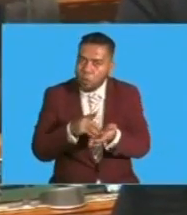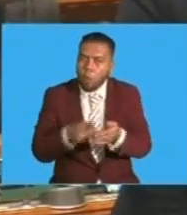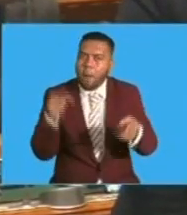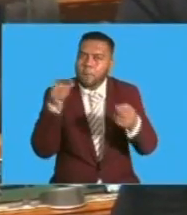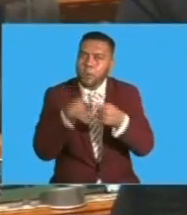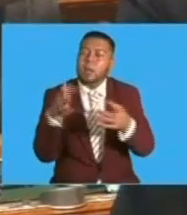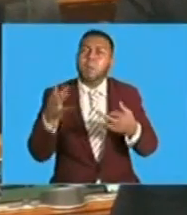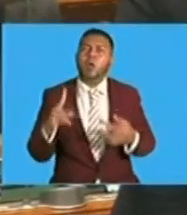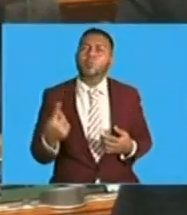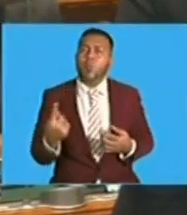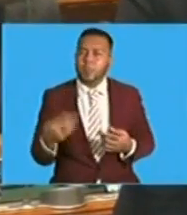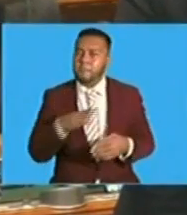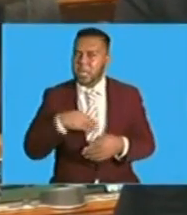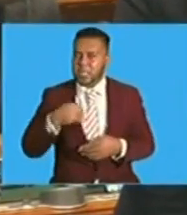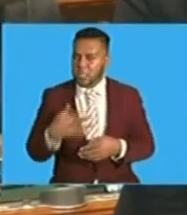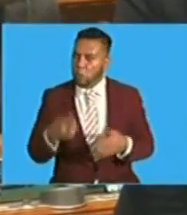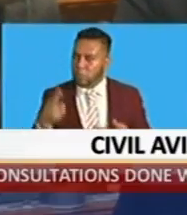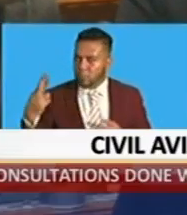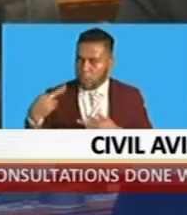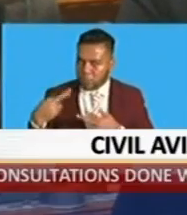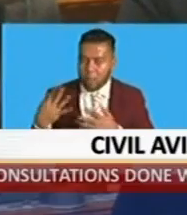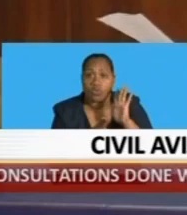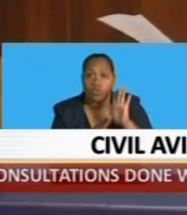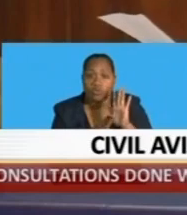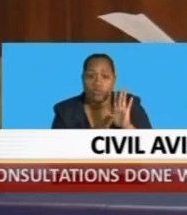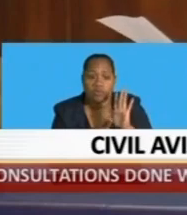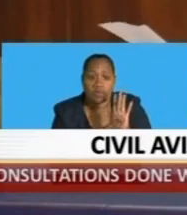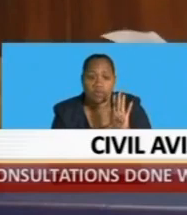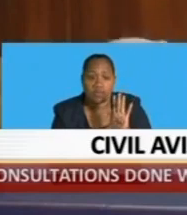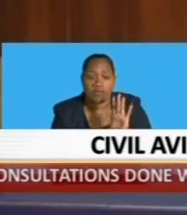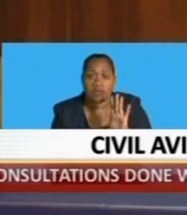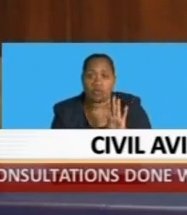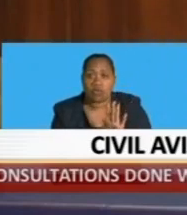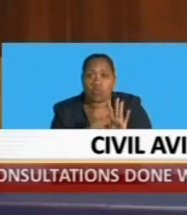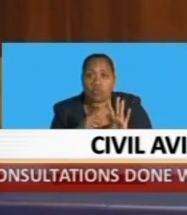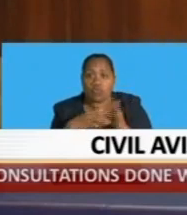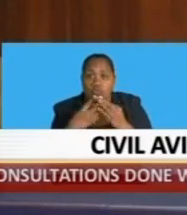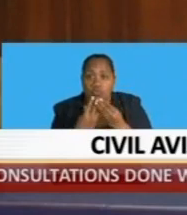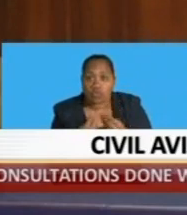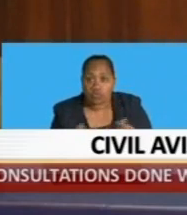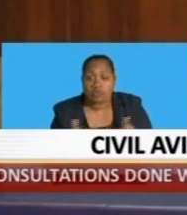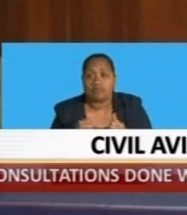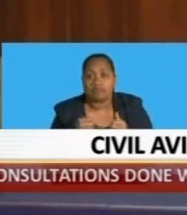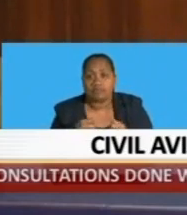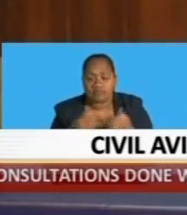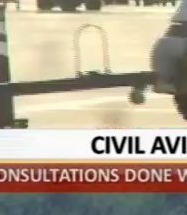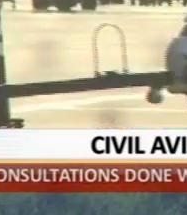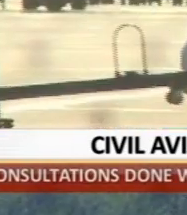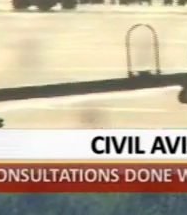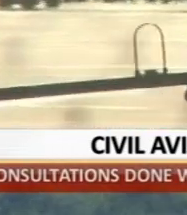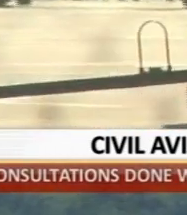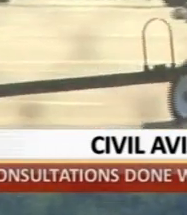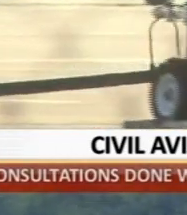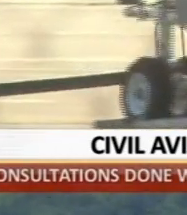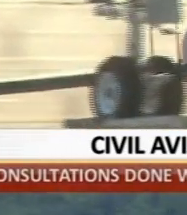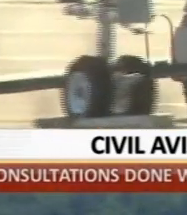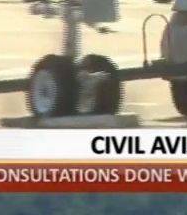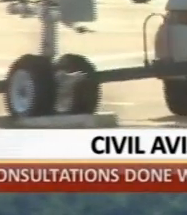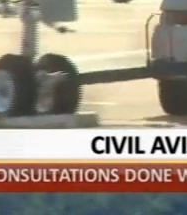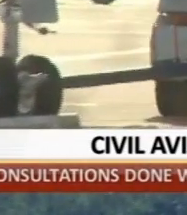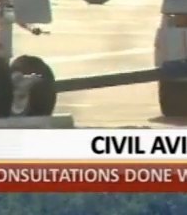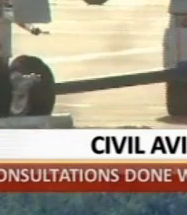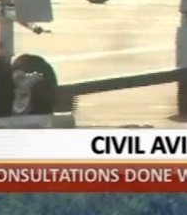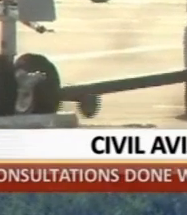Minister responsible for civil aviation by notice in the Gazette. But opposition member Nikuno Waikula thinks otherwise, as he believes